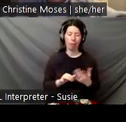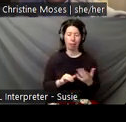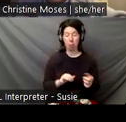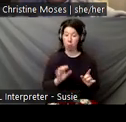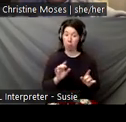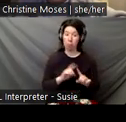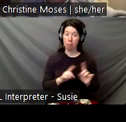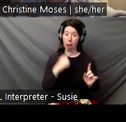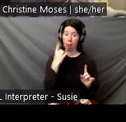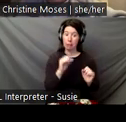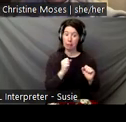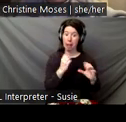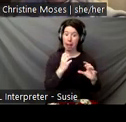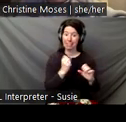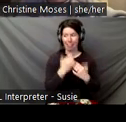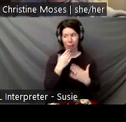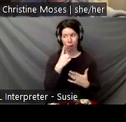So thank you for that assistance.